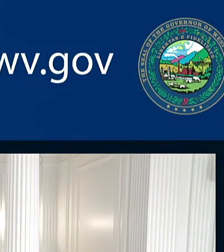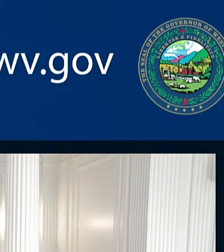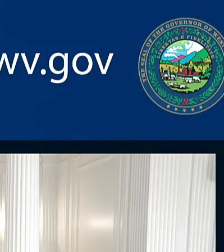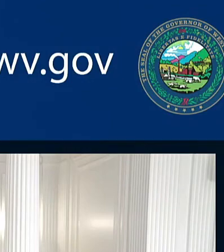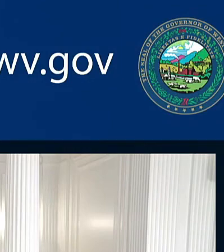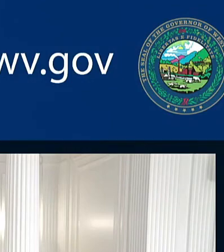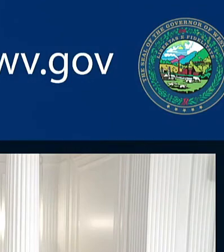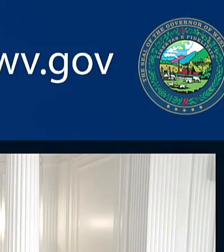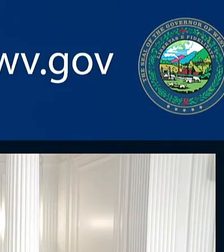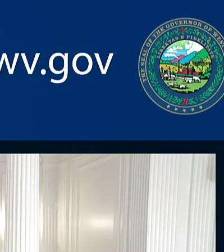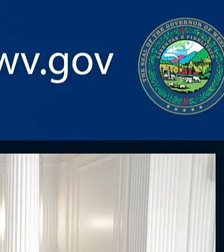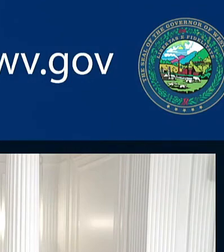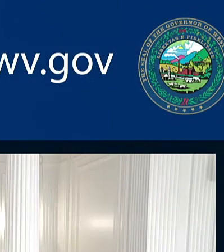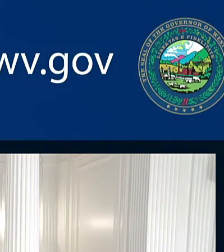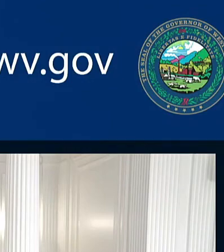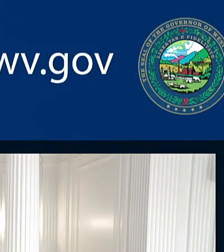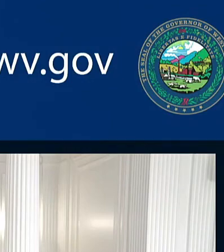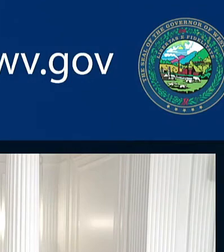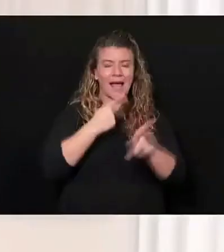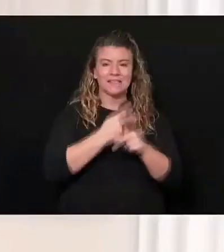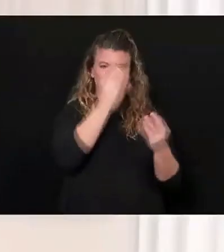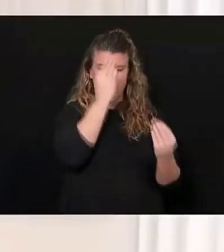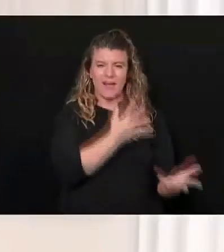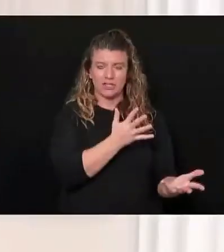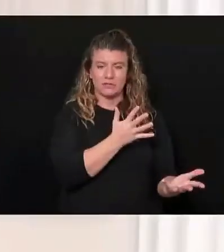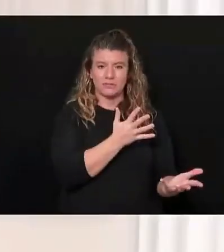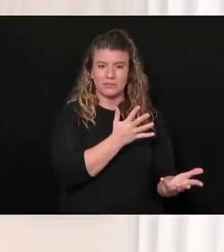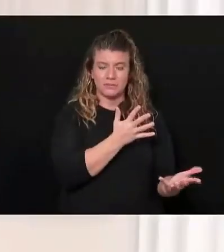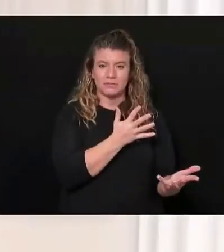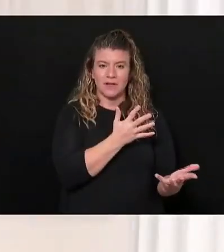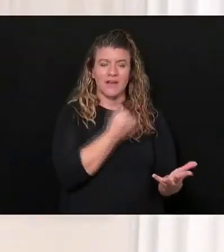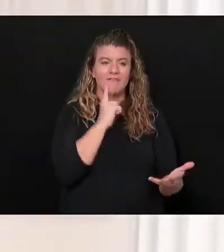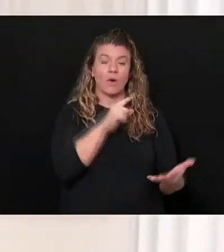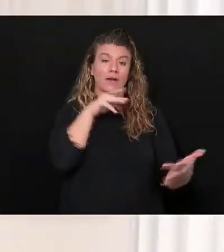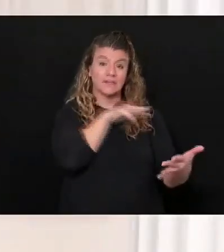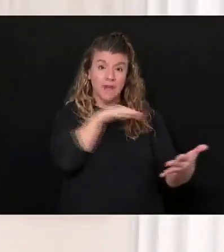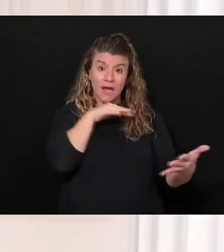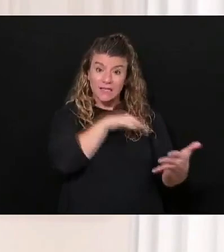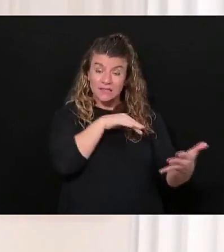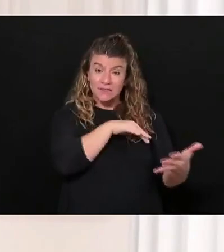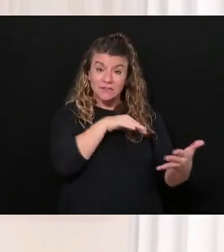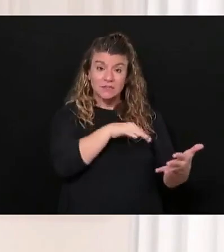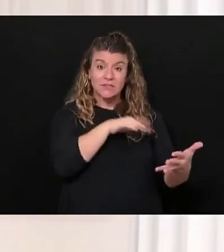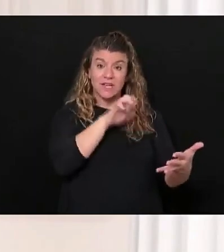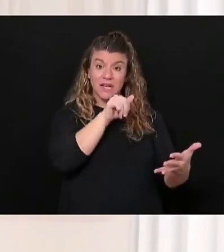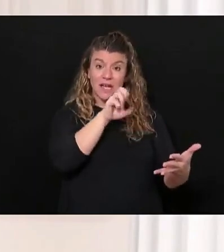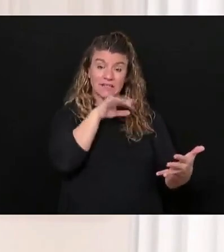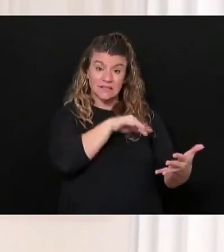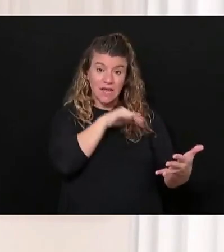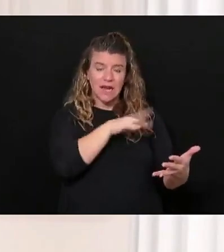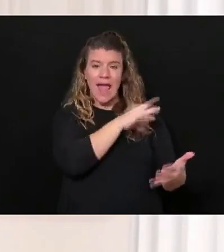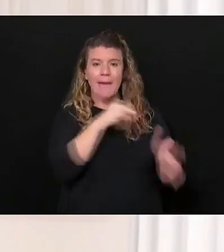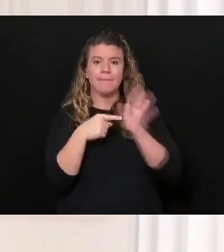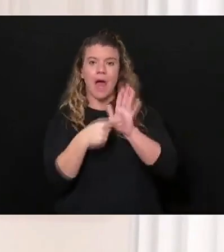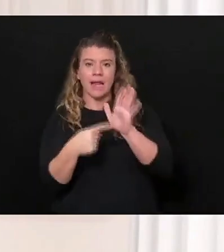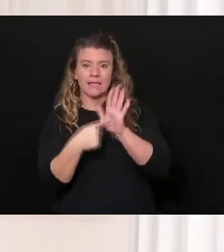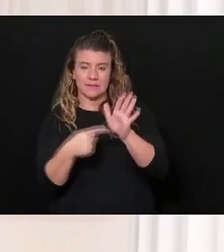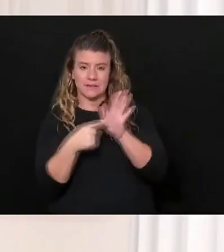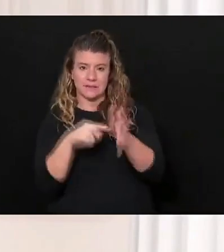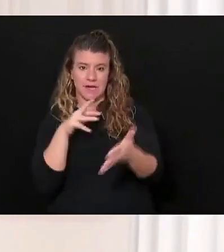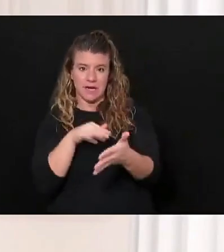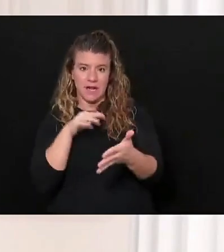of different types of information, both in case studies and also in modeling studies,